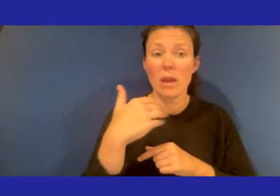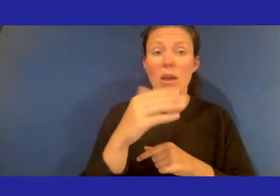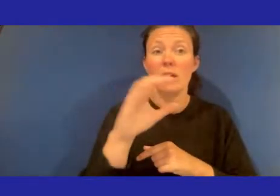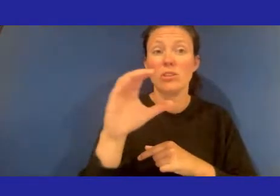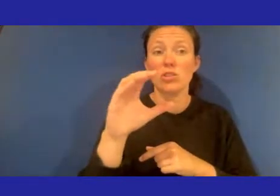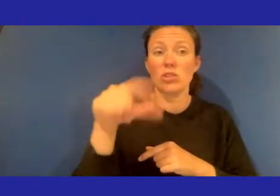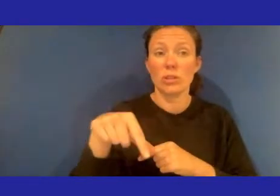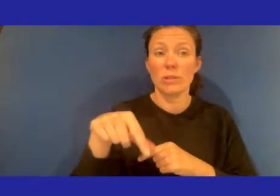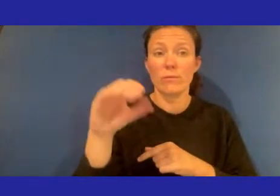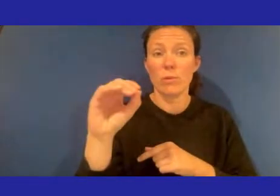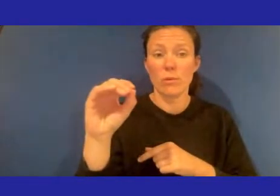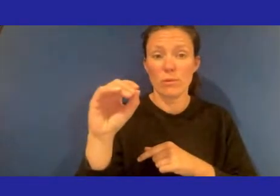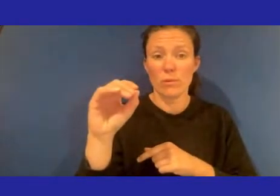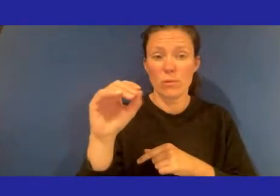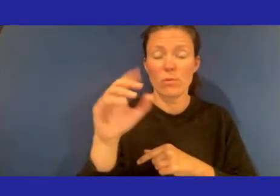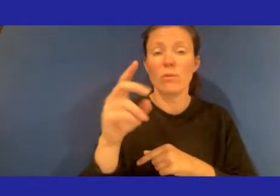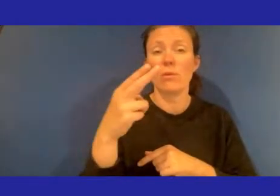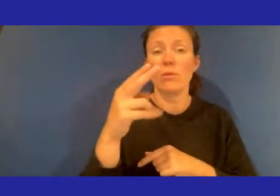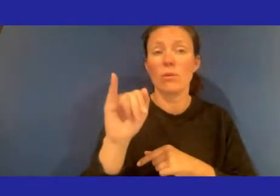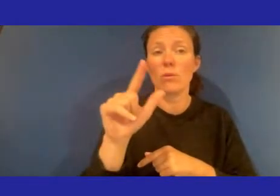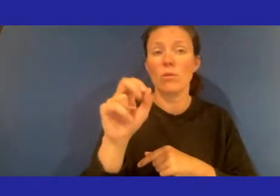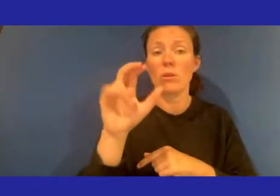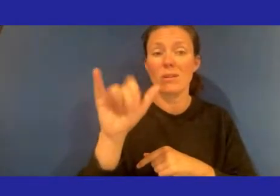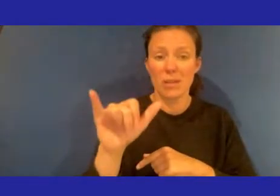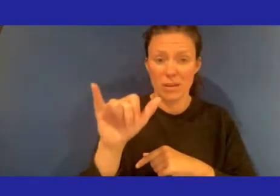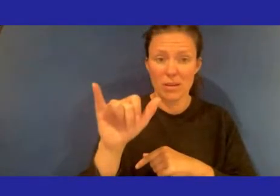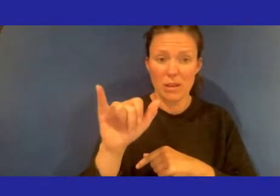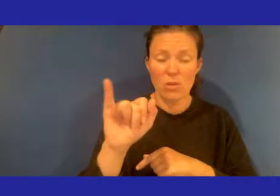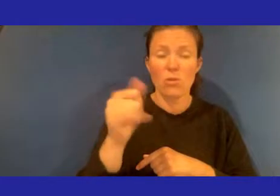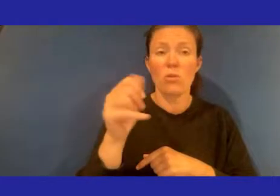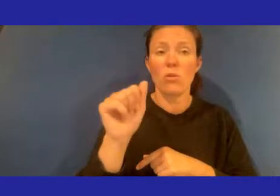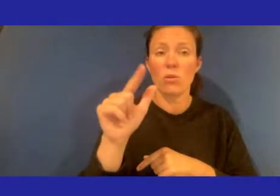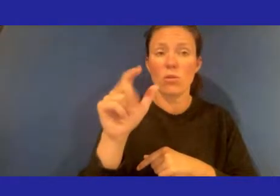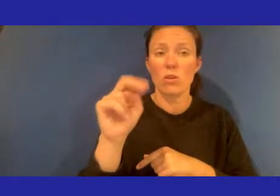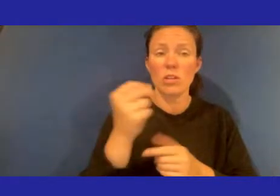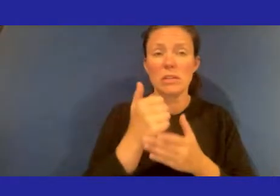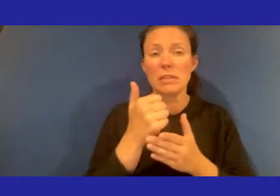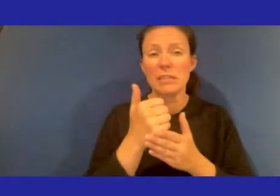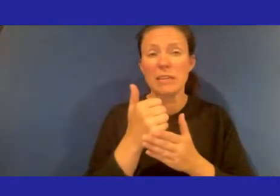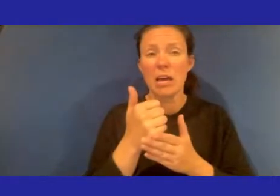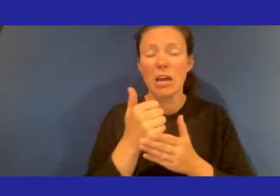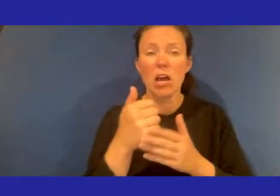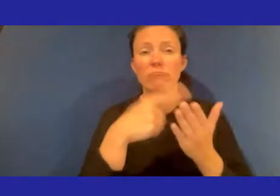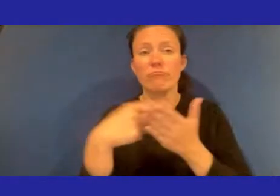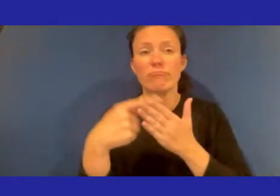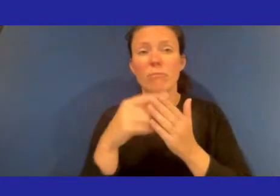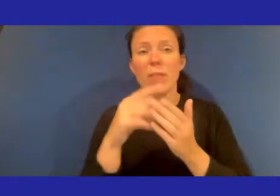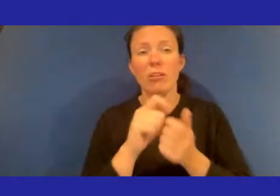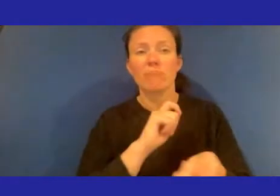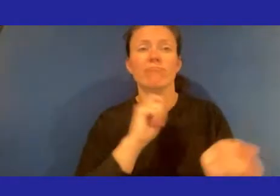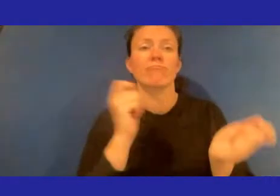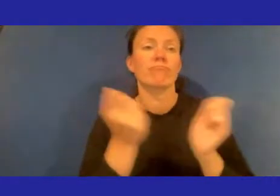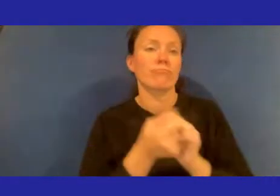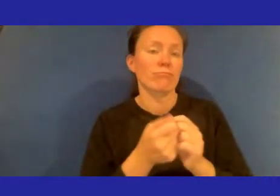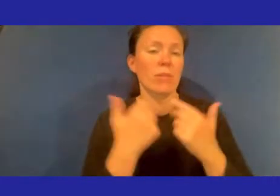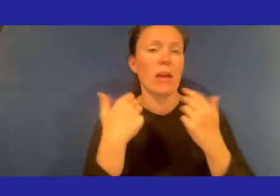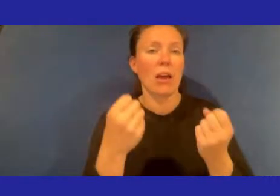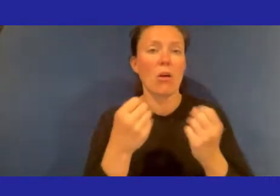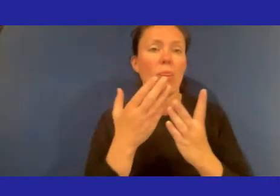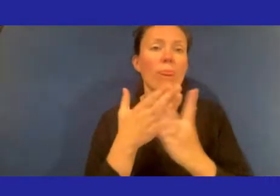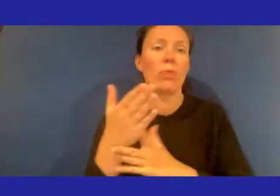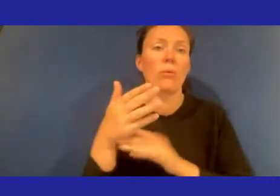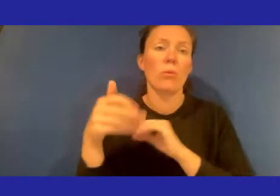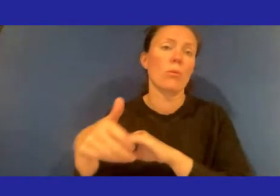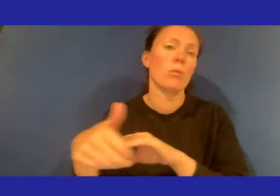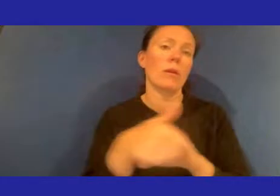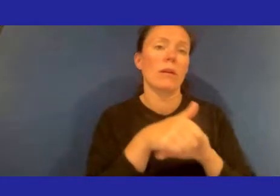Officer, Hillary Jalon, who focused on transforming health and outcomes through collaboration and leadership.